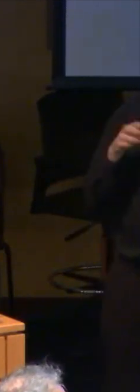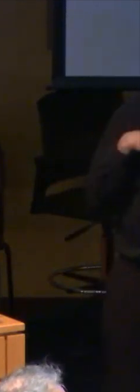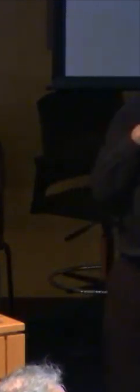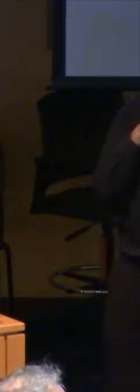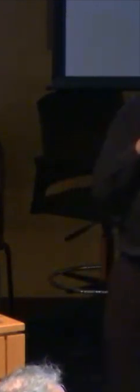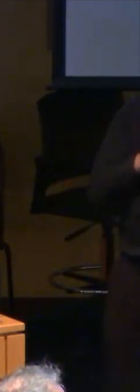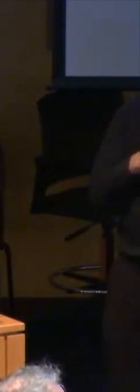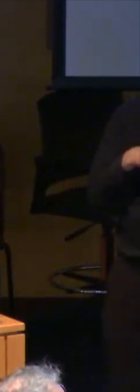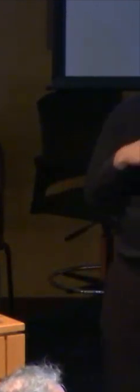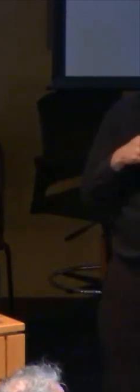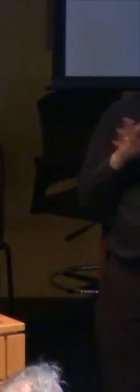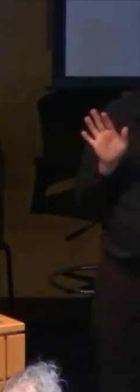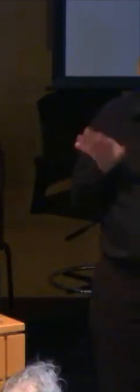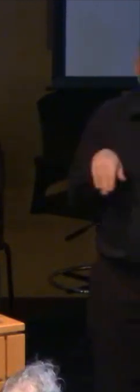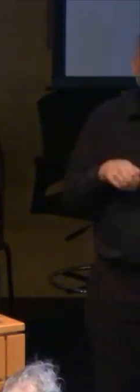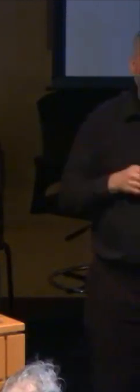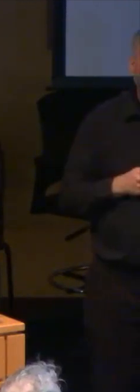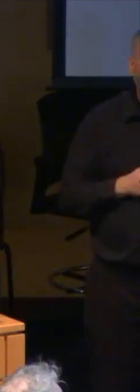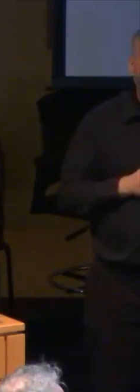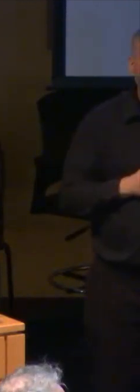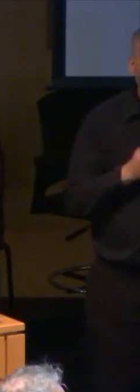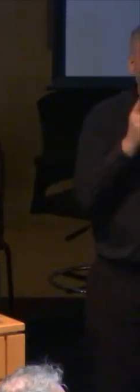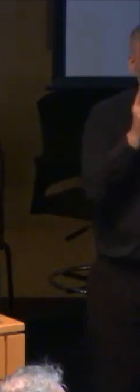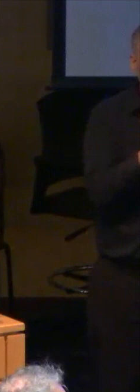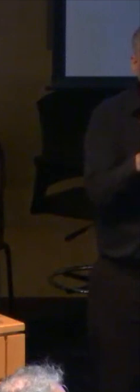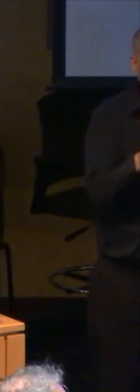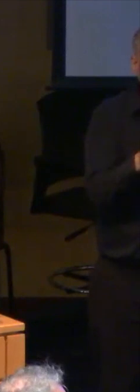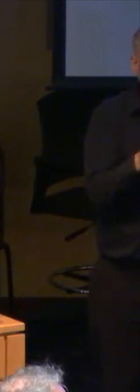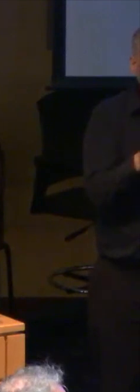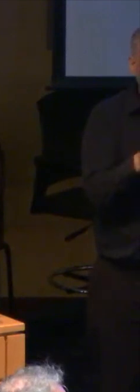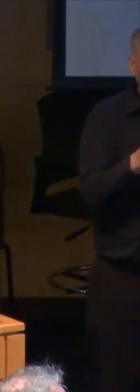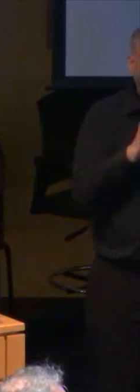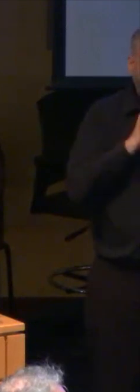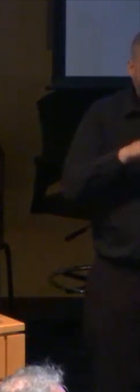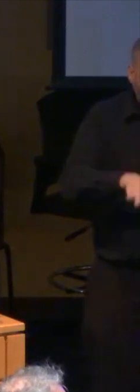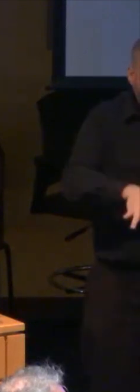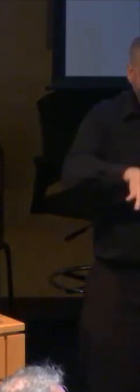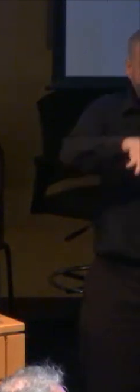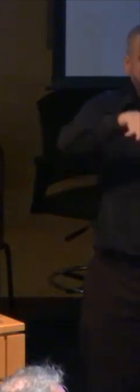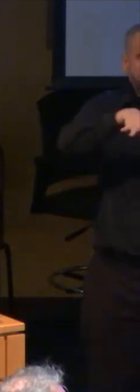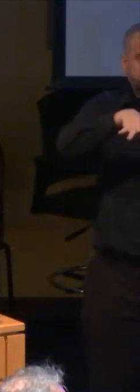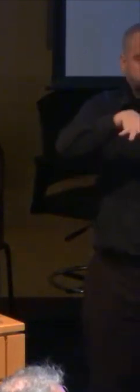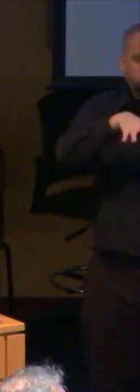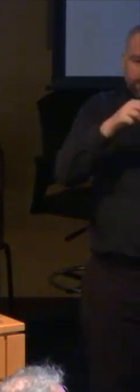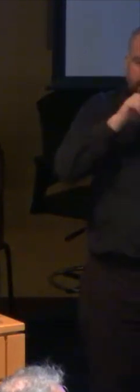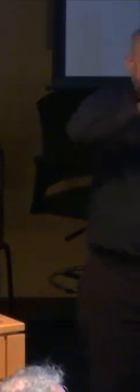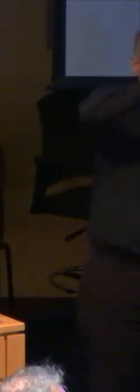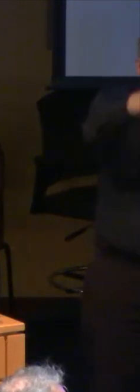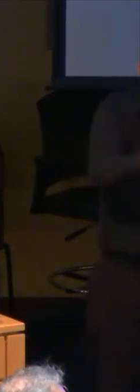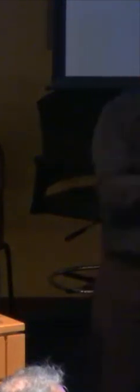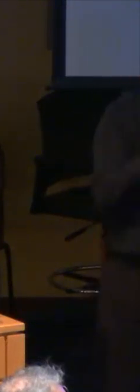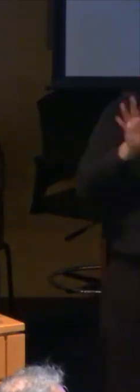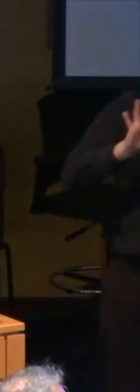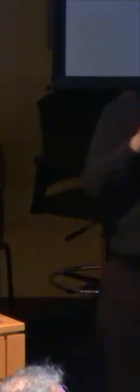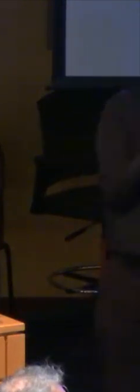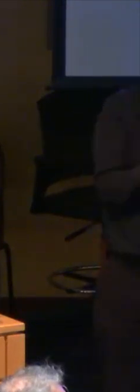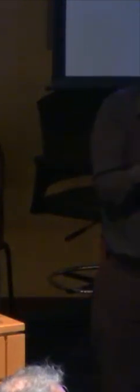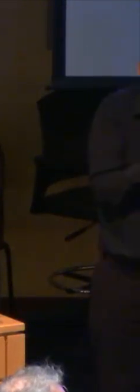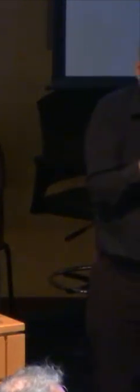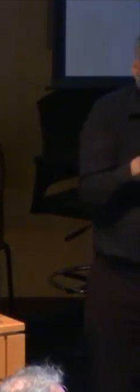So that's correct. Sea level rise, that's an excellent question. It's not uniform. And Greenland actually has